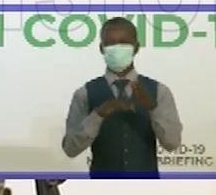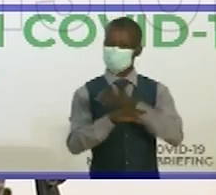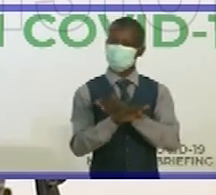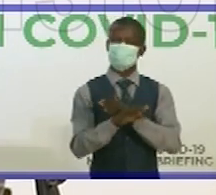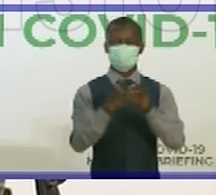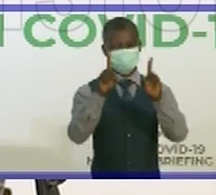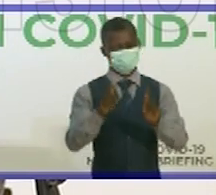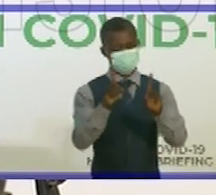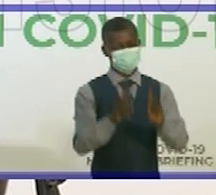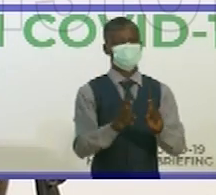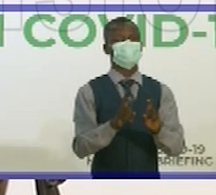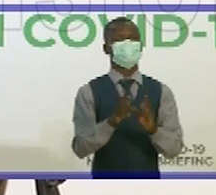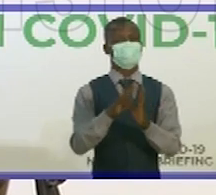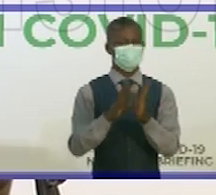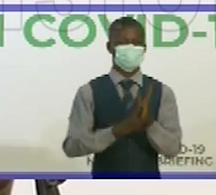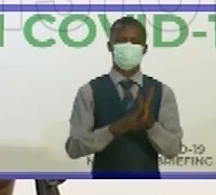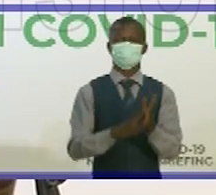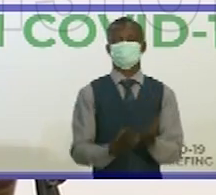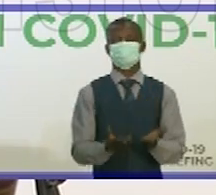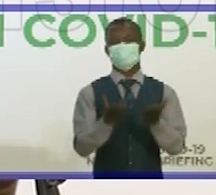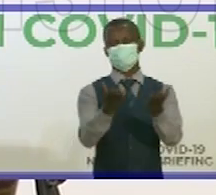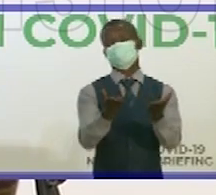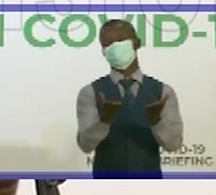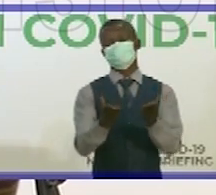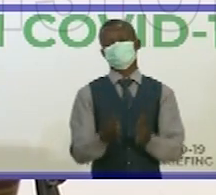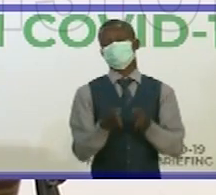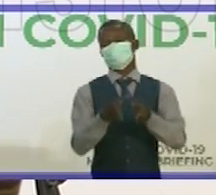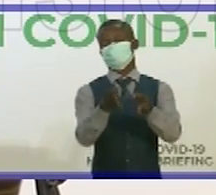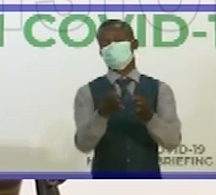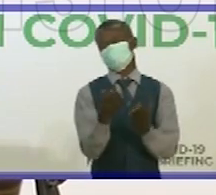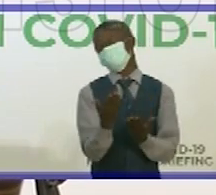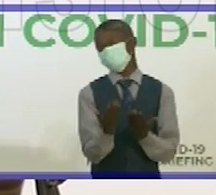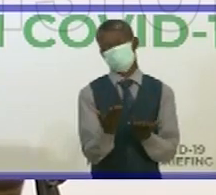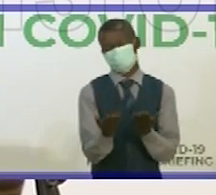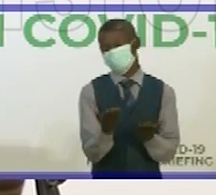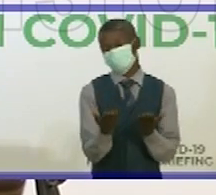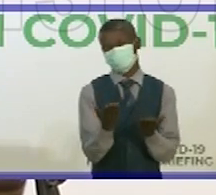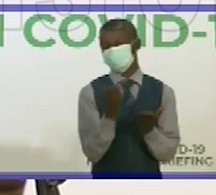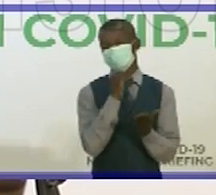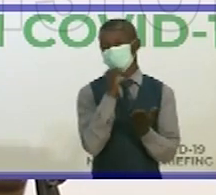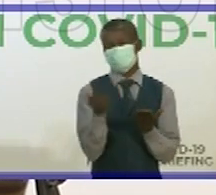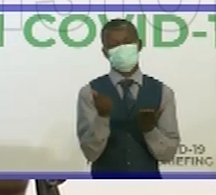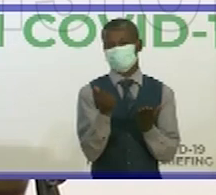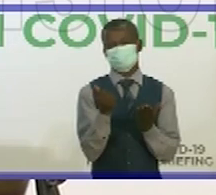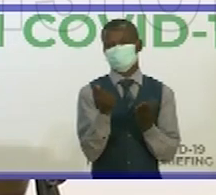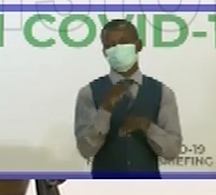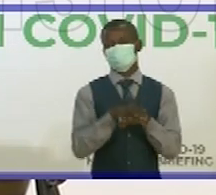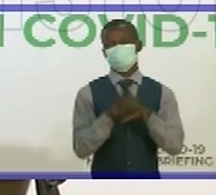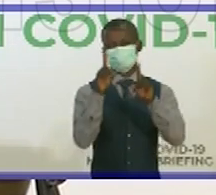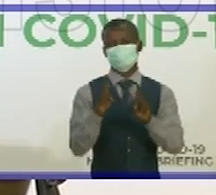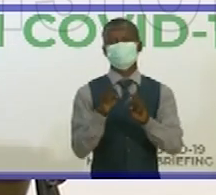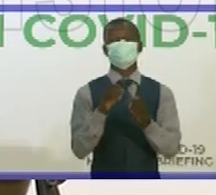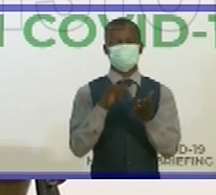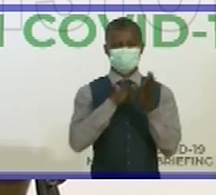tested, and your result will be made available to you. The delay sometimes, like I said, is not in the testing, it's in the resulting